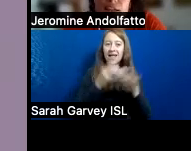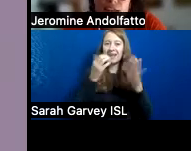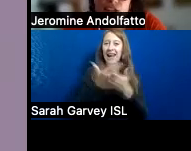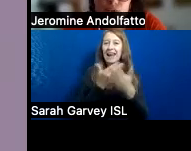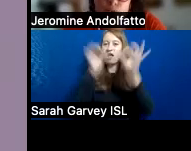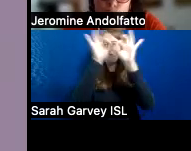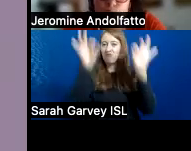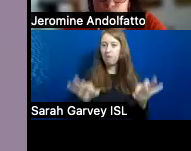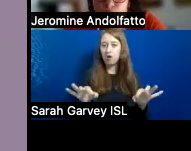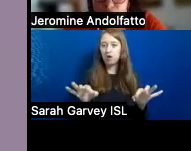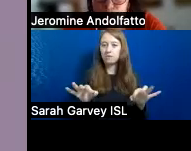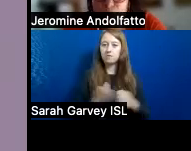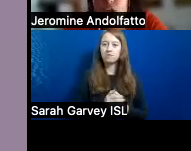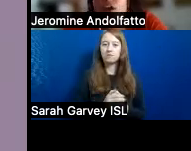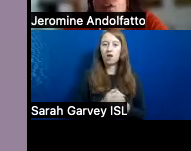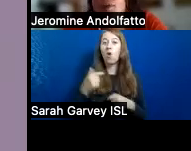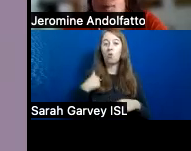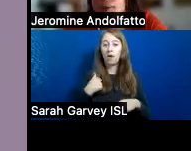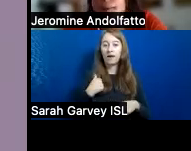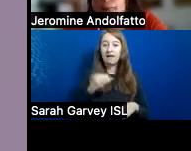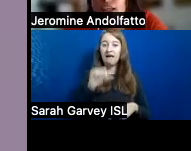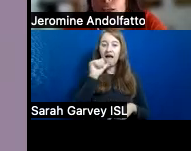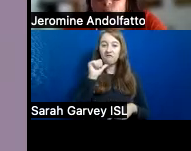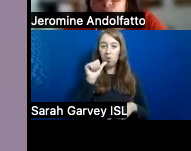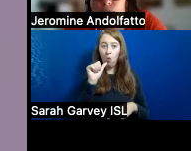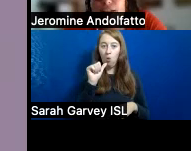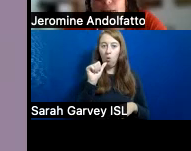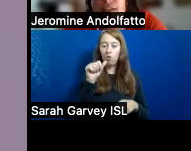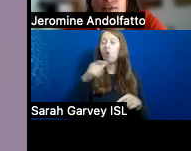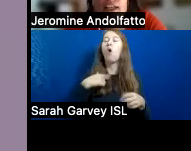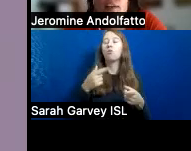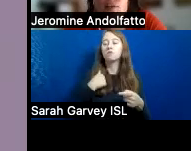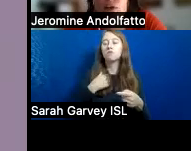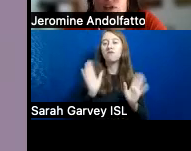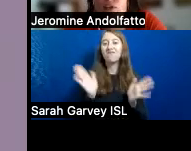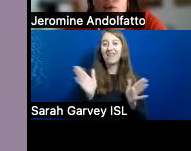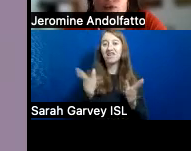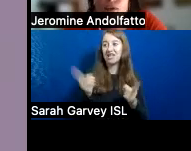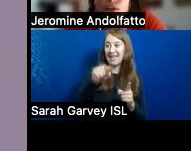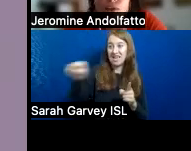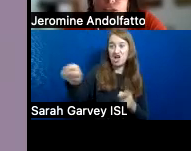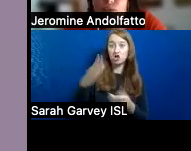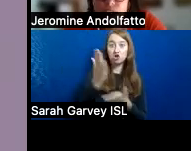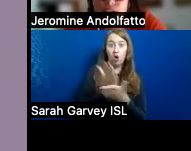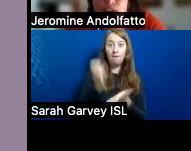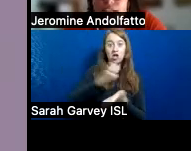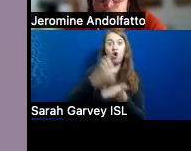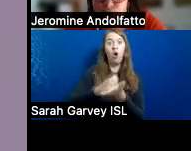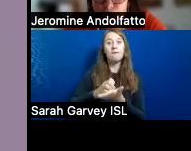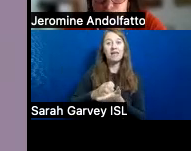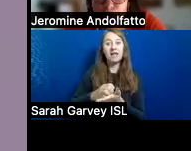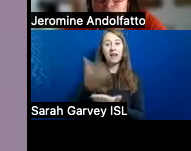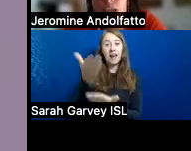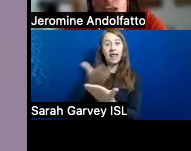had external pro bono help from EU lawyers that specifically focused also on the EU